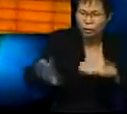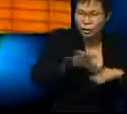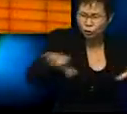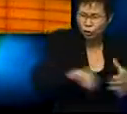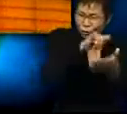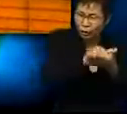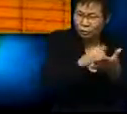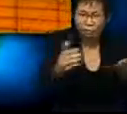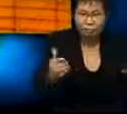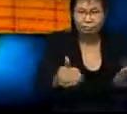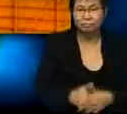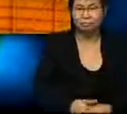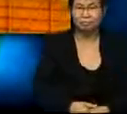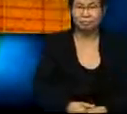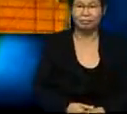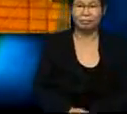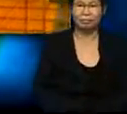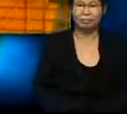it?